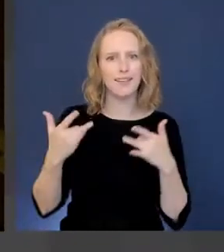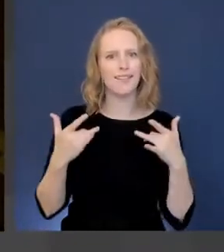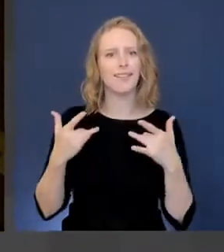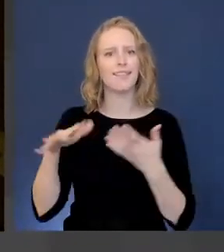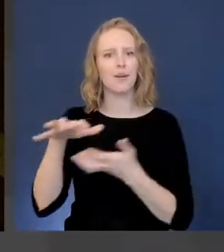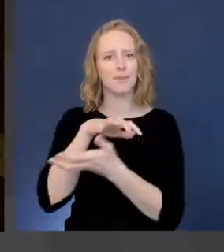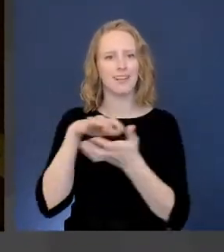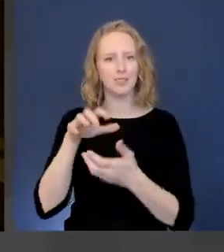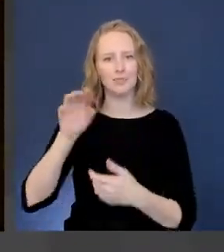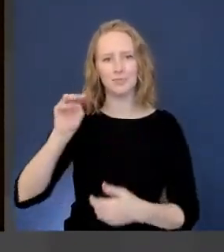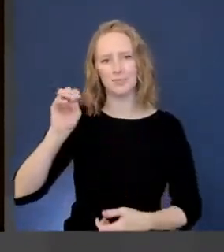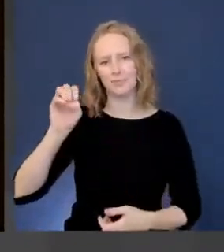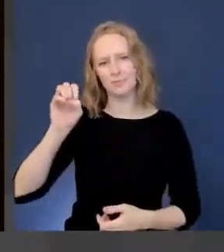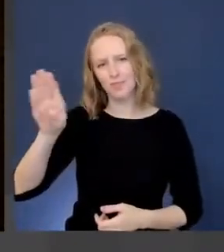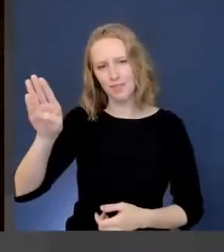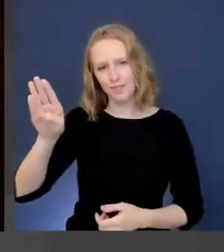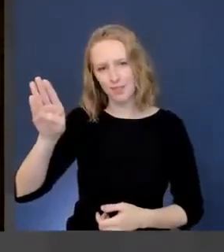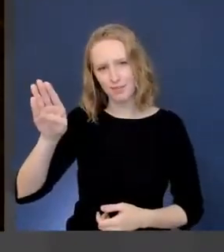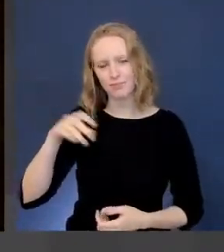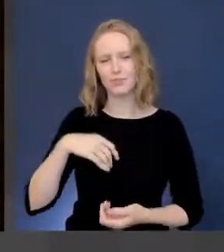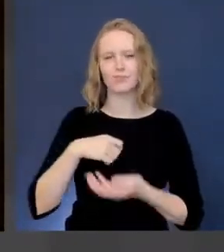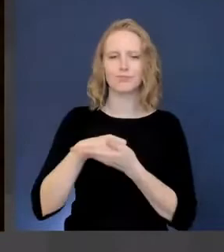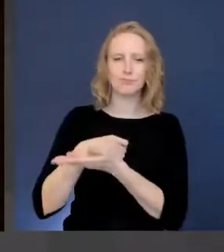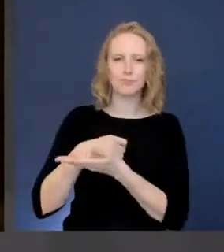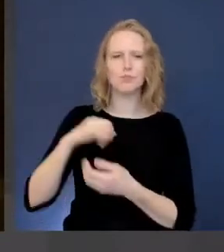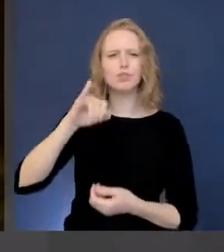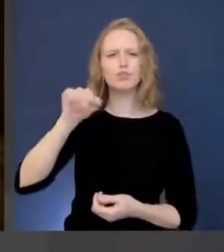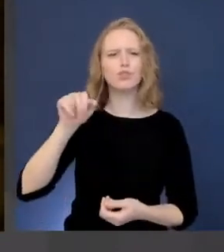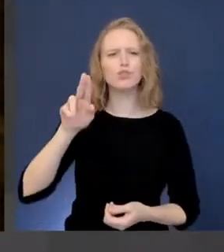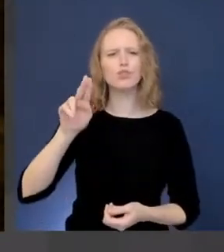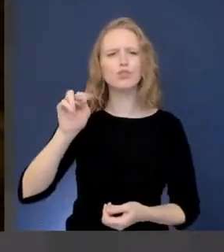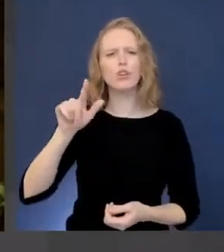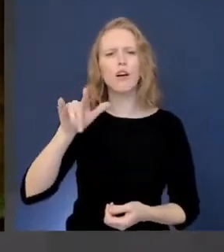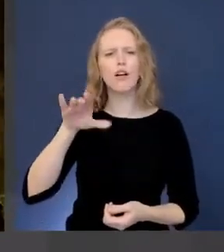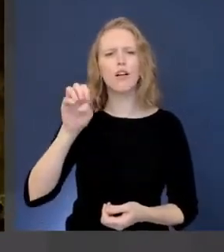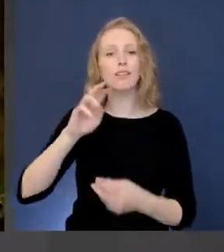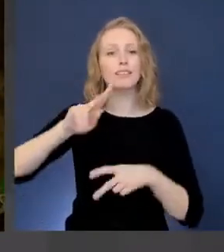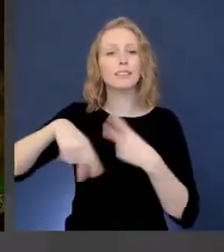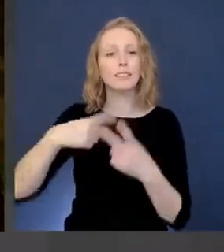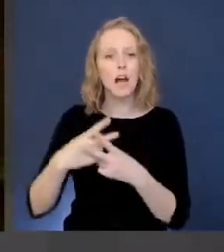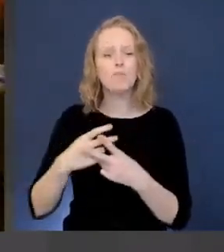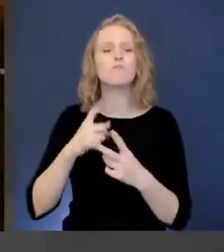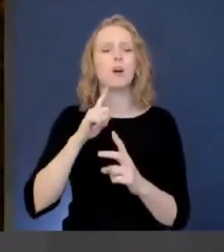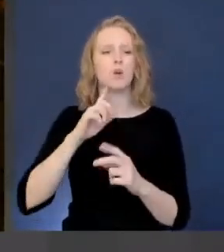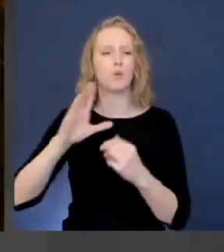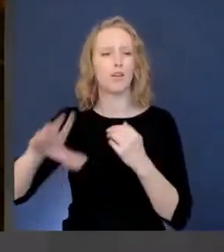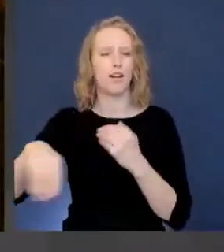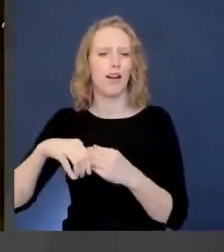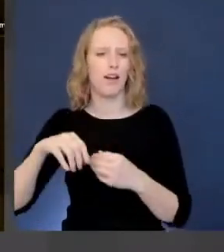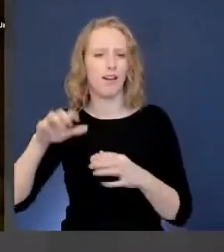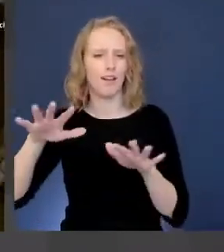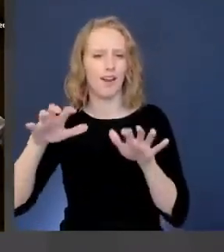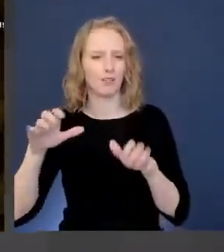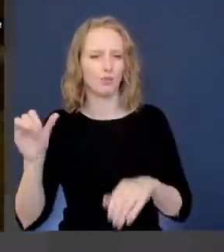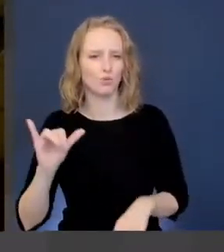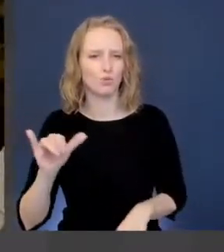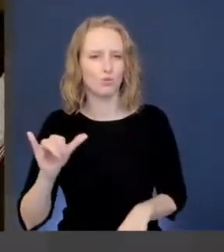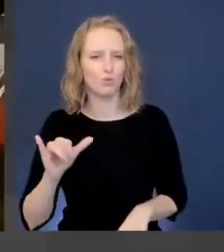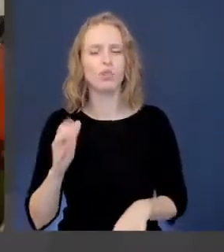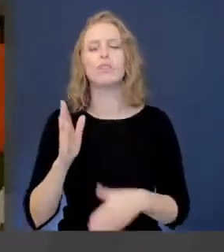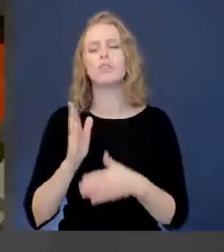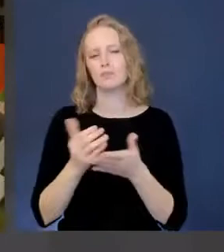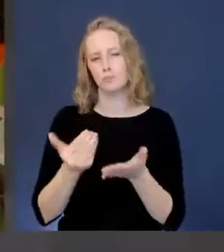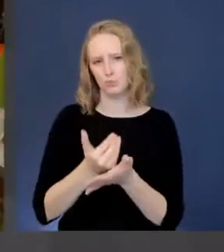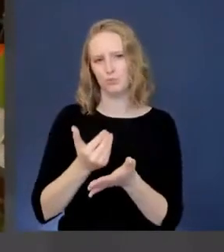JP is right now fighting jungle mobs, but there'll be ice mob together with them, and there'll be some new mobs. Here you can